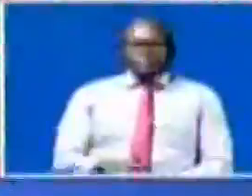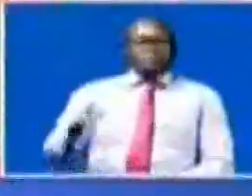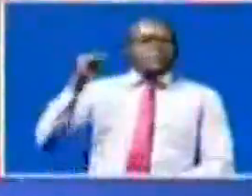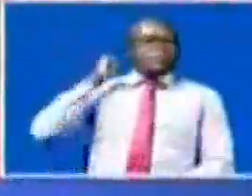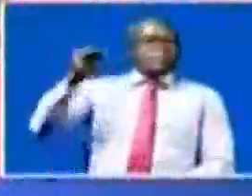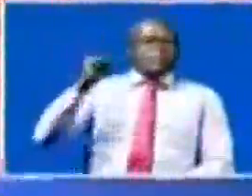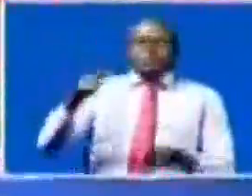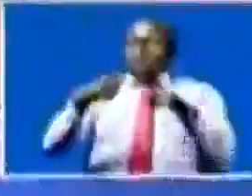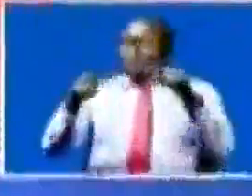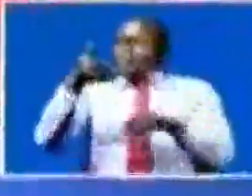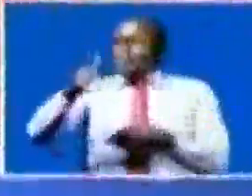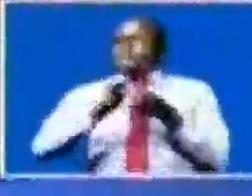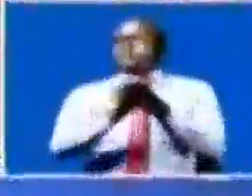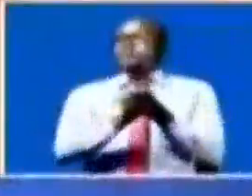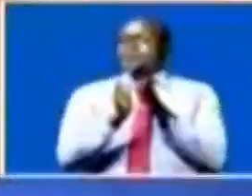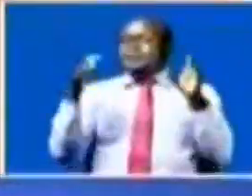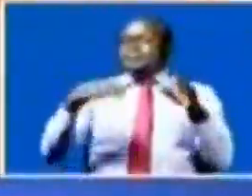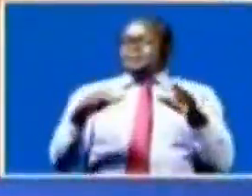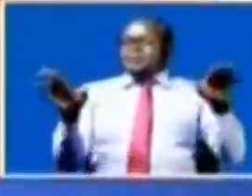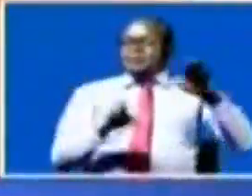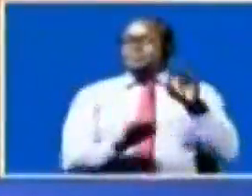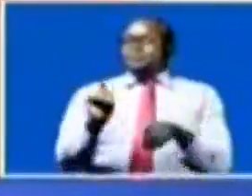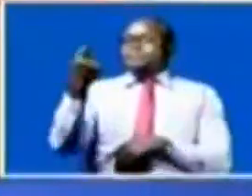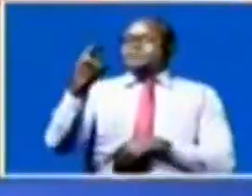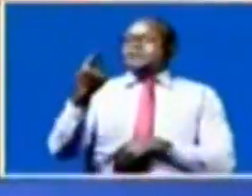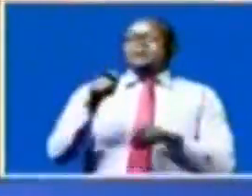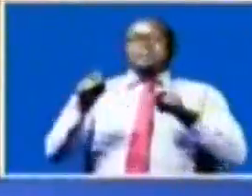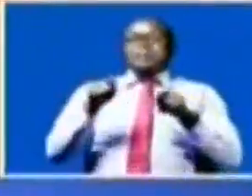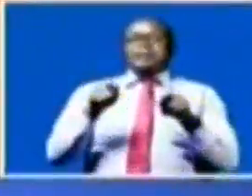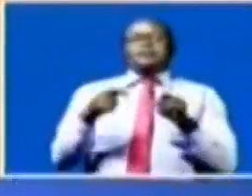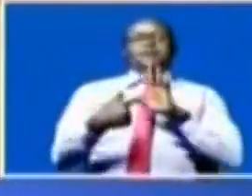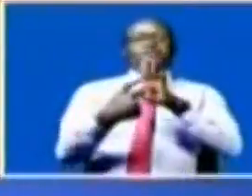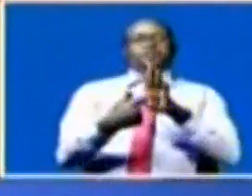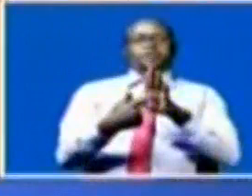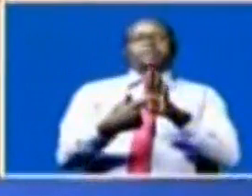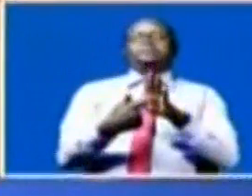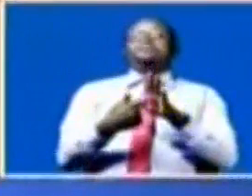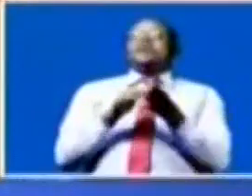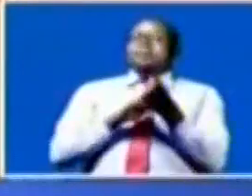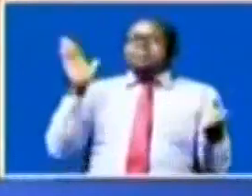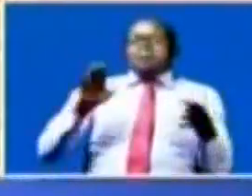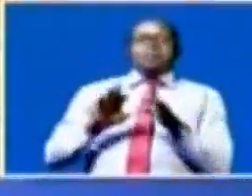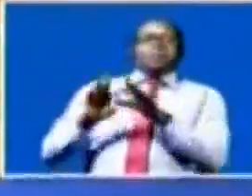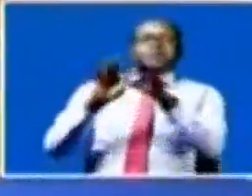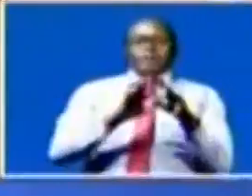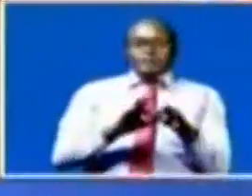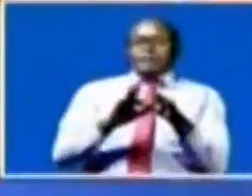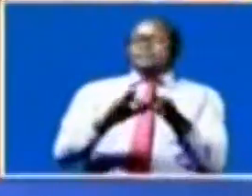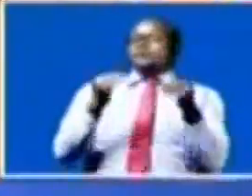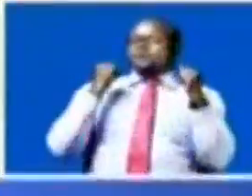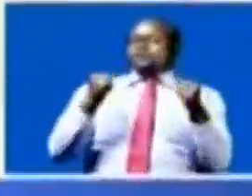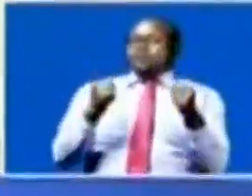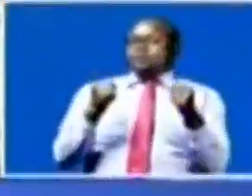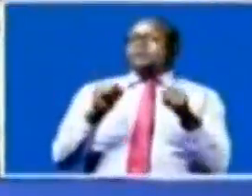political undertones in the Jubilee party, the deputy president has managed to paint a picture of a more united and formidable